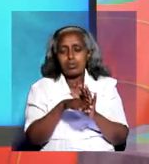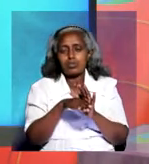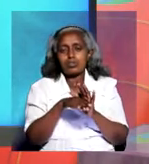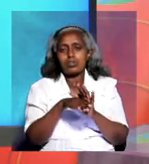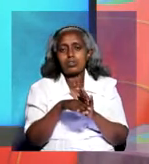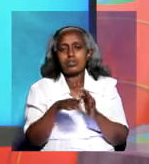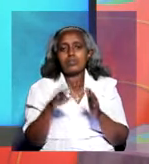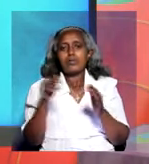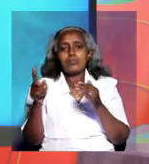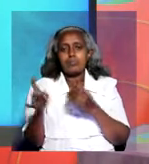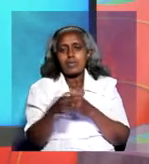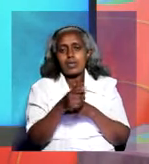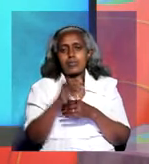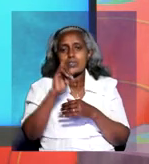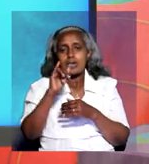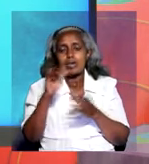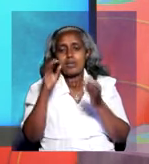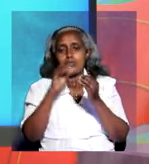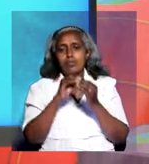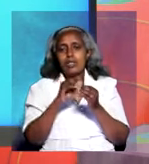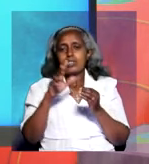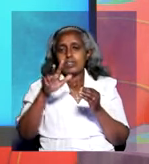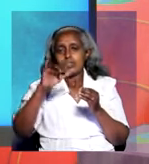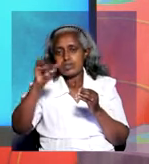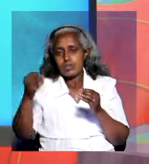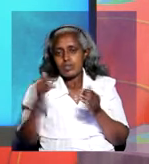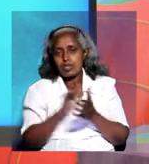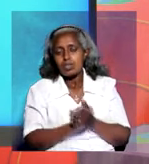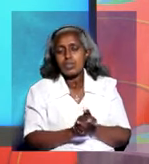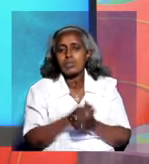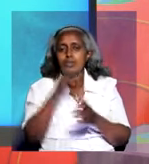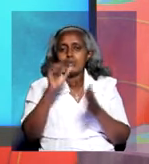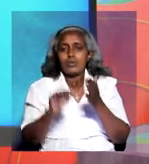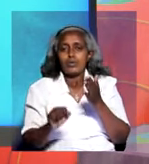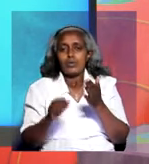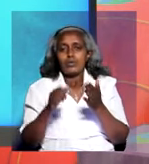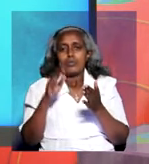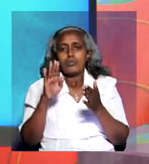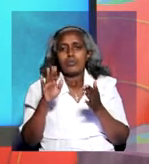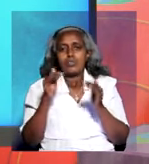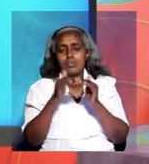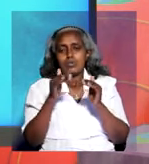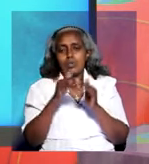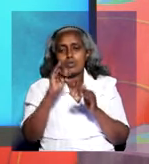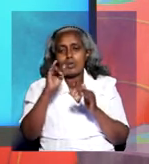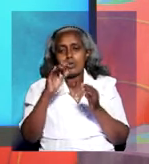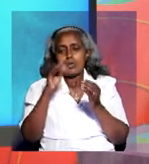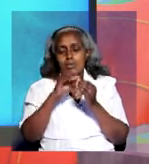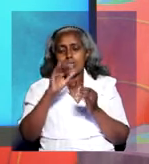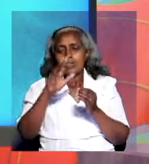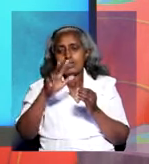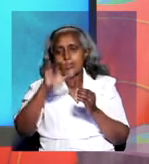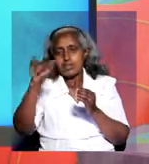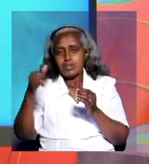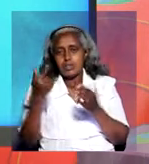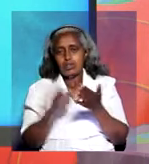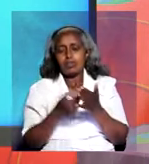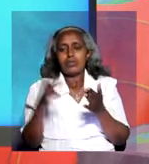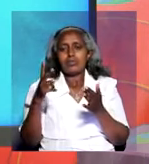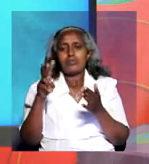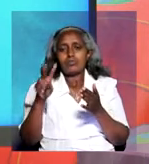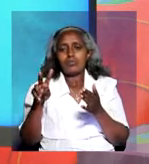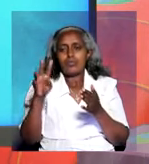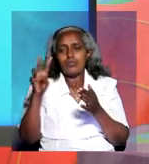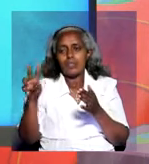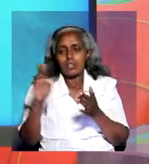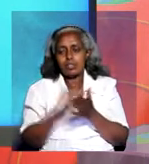representation, becomes I plus 3j. So, B is equal to I plus 3j. We have these two vectors.